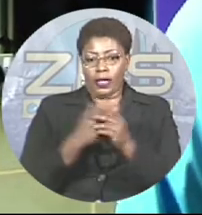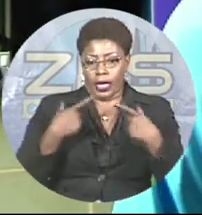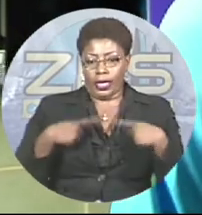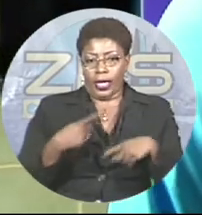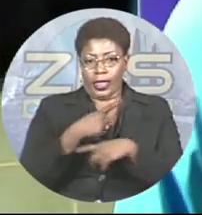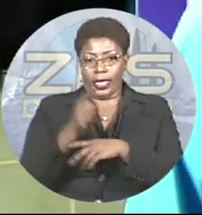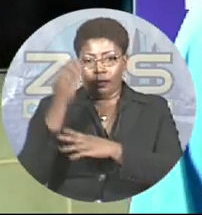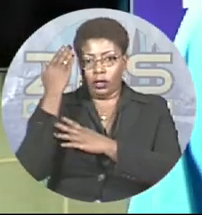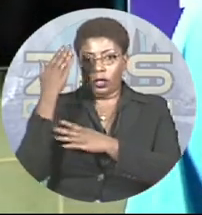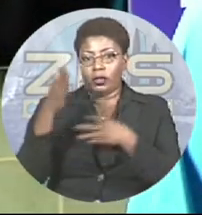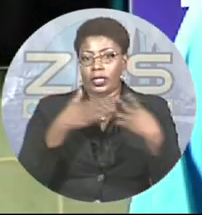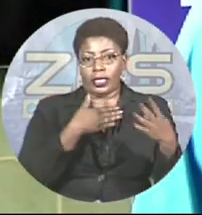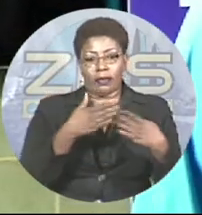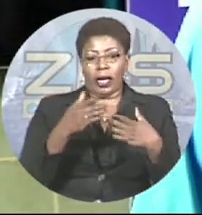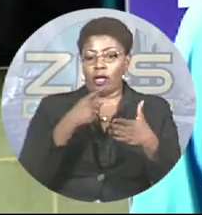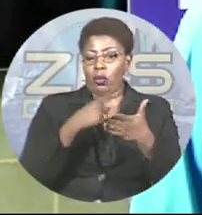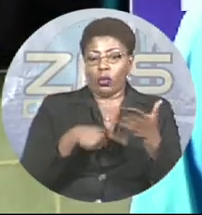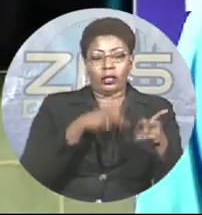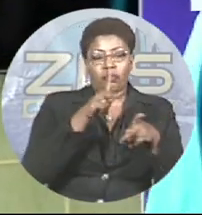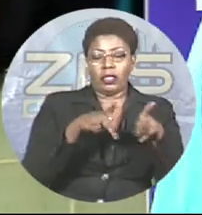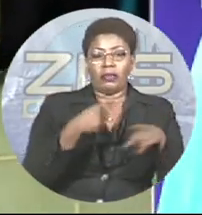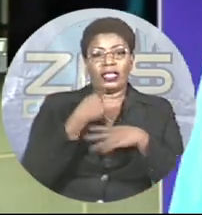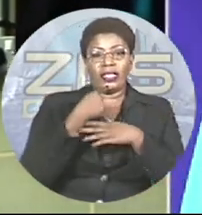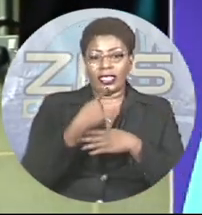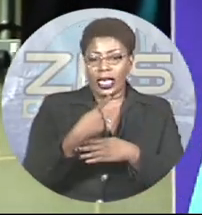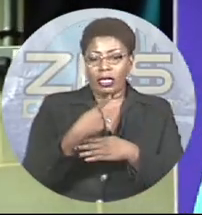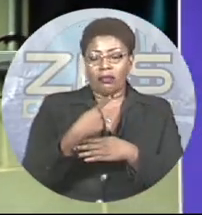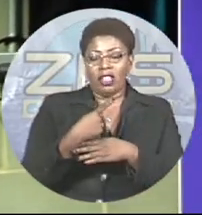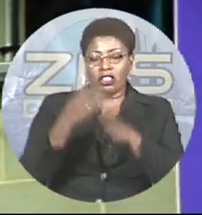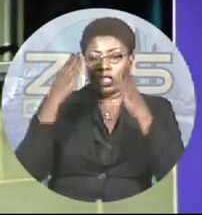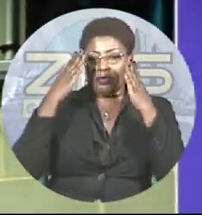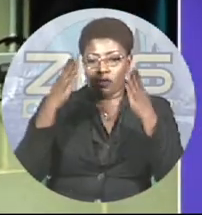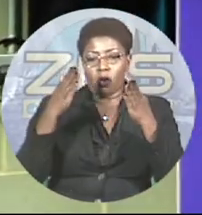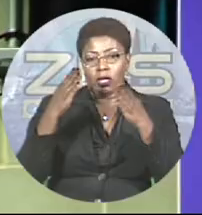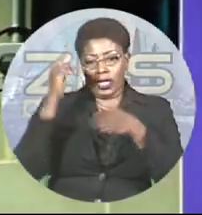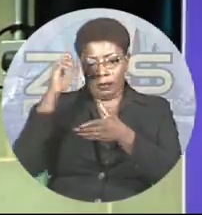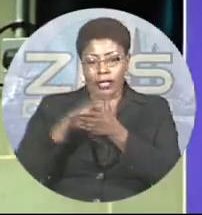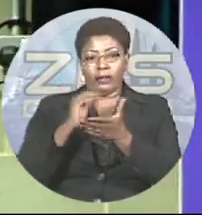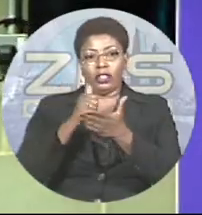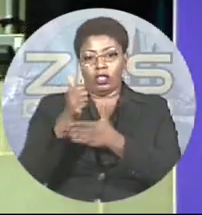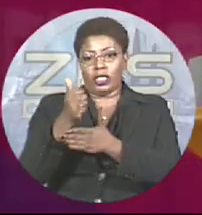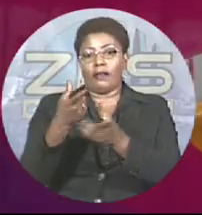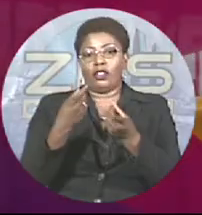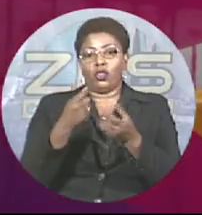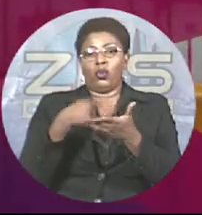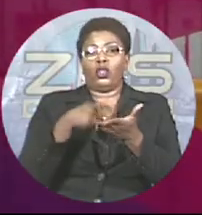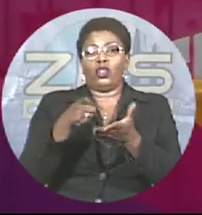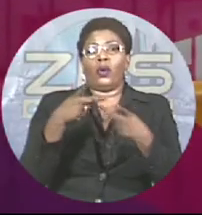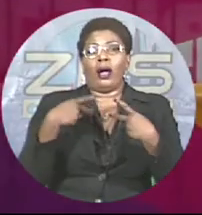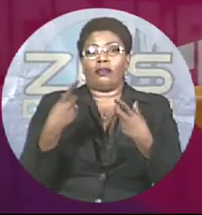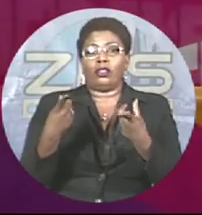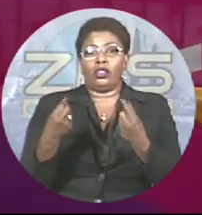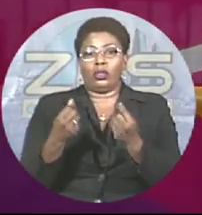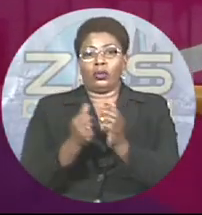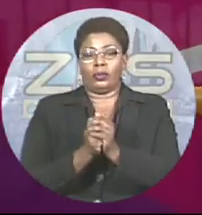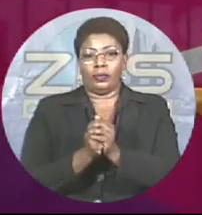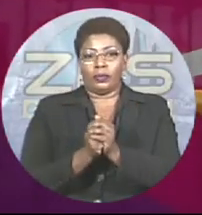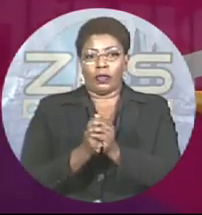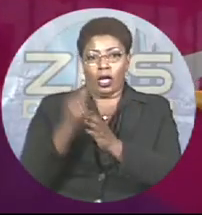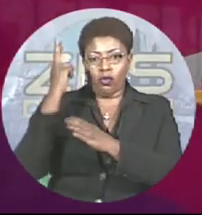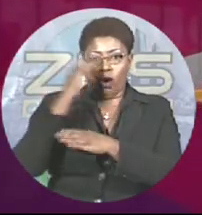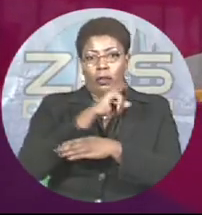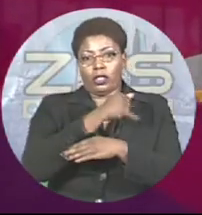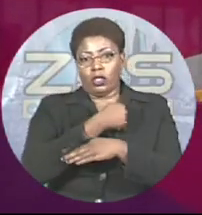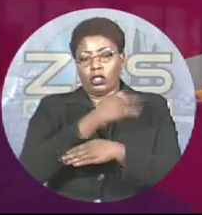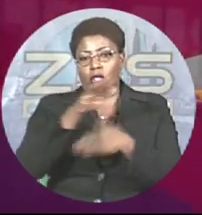that no matter what anybody say, you just focus on yourself, stay in your own lane, and do what you have to do. On behalf of my cameraman Robert Johnson